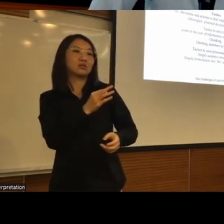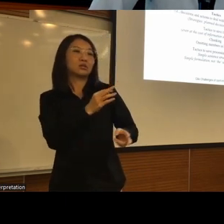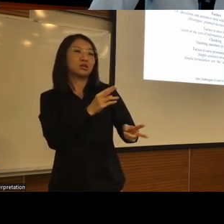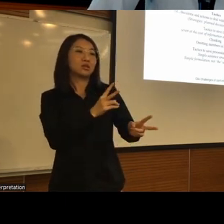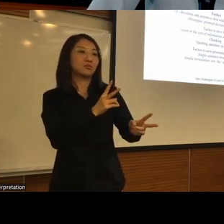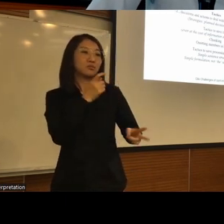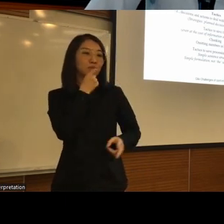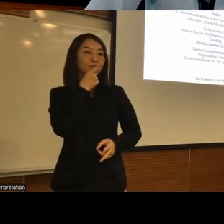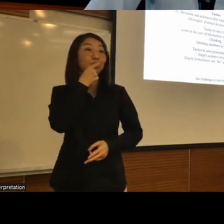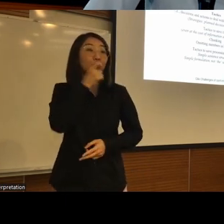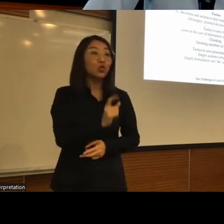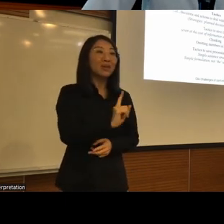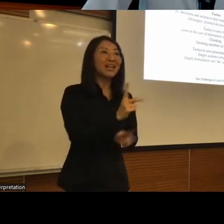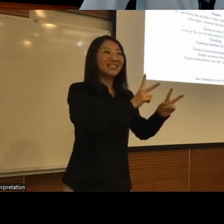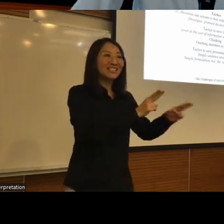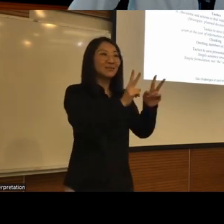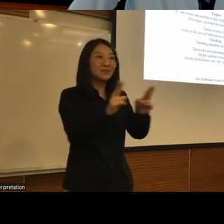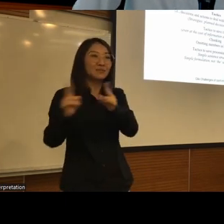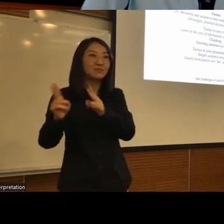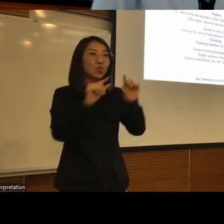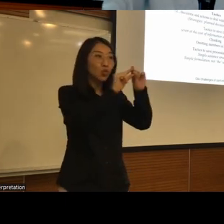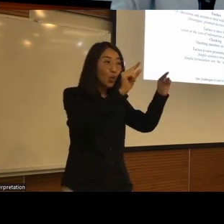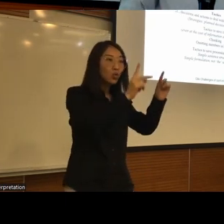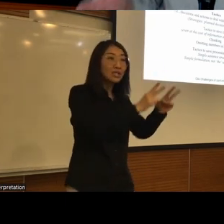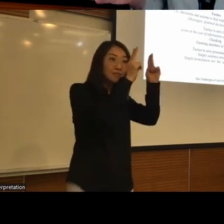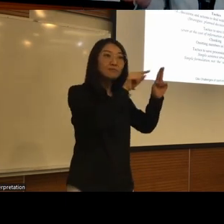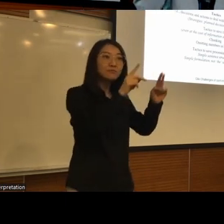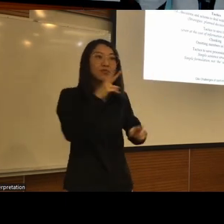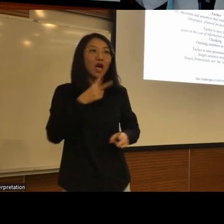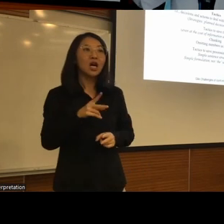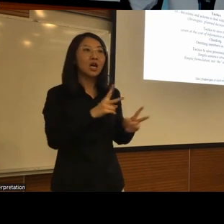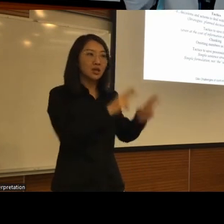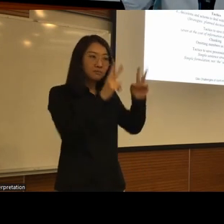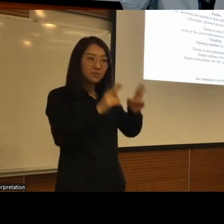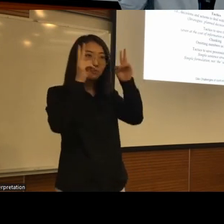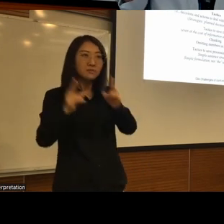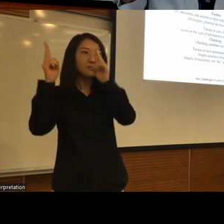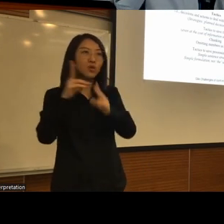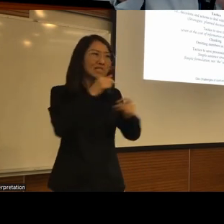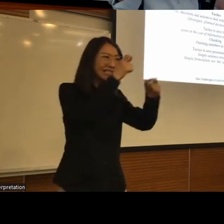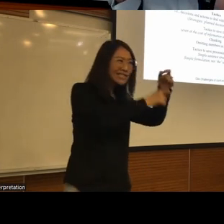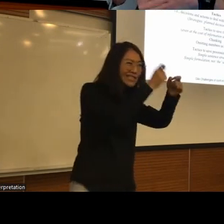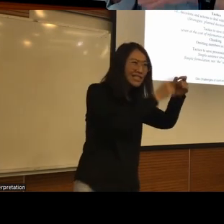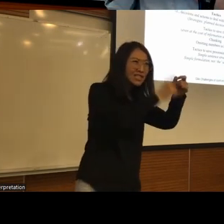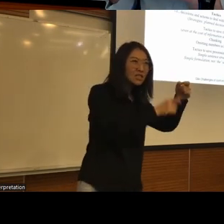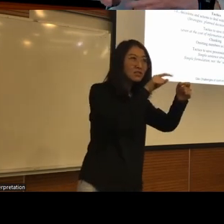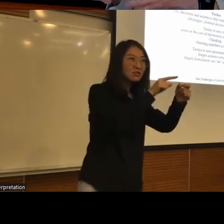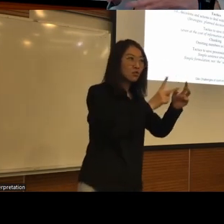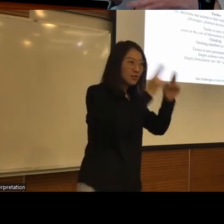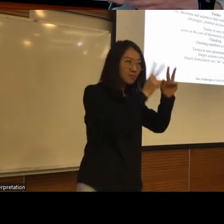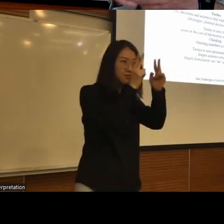students is interested in chunking. Chunking is cutting the flow of information into pieces so that you